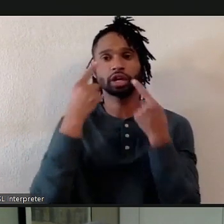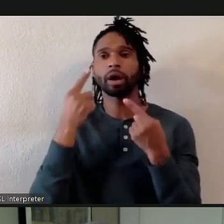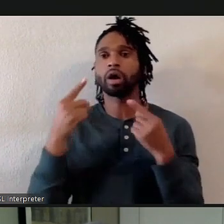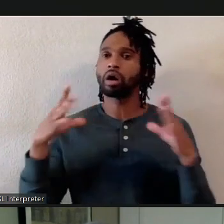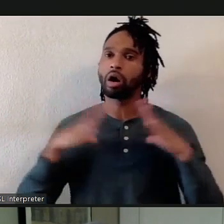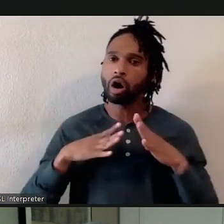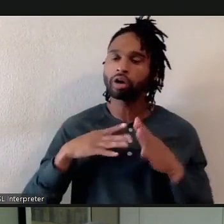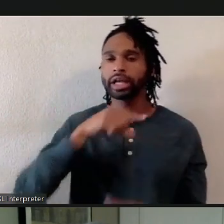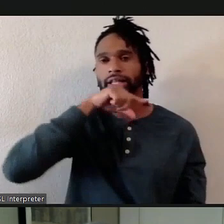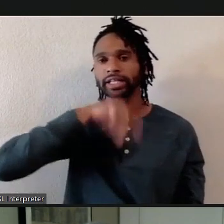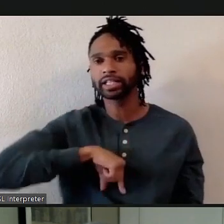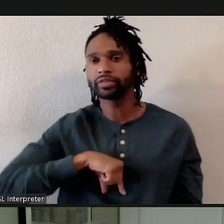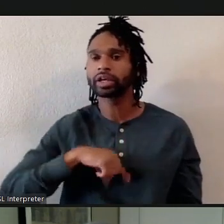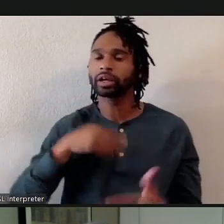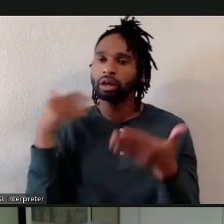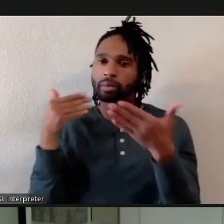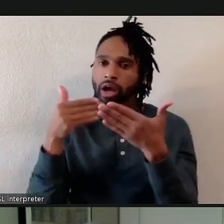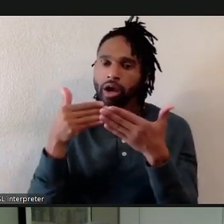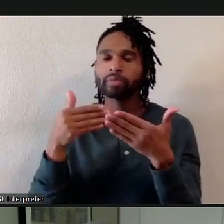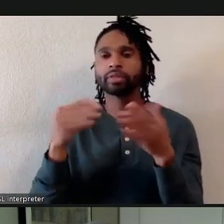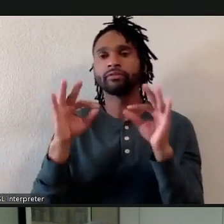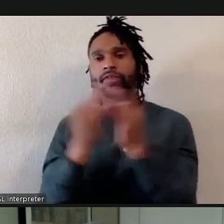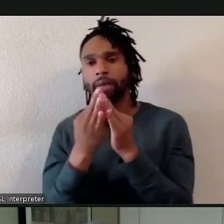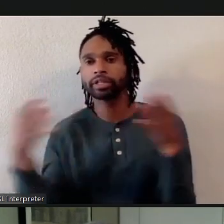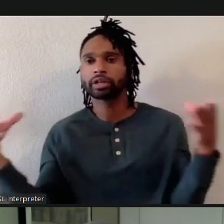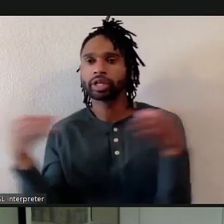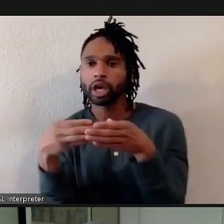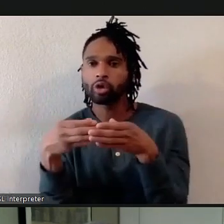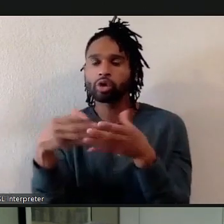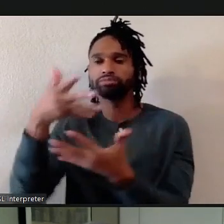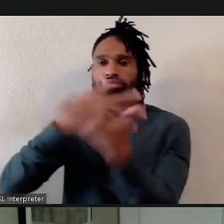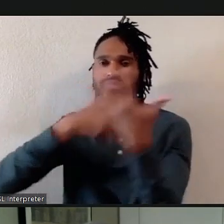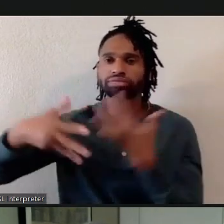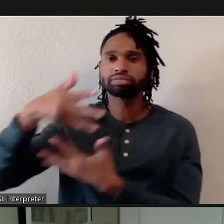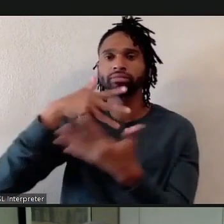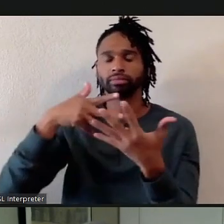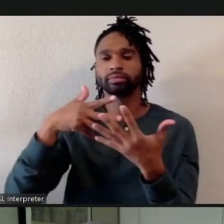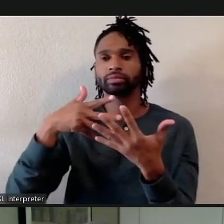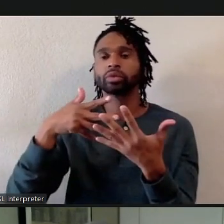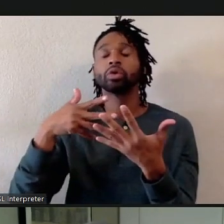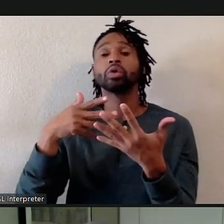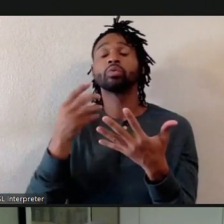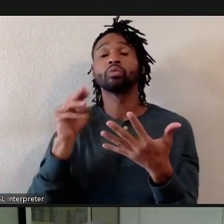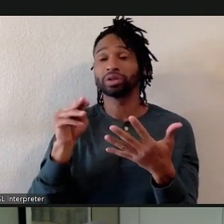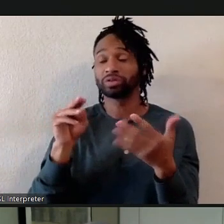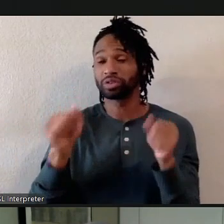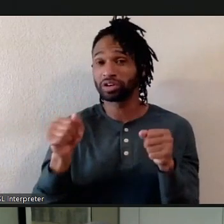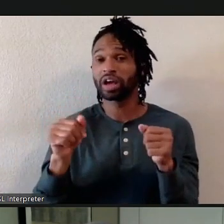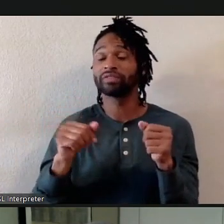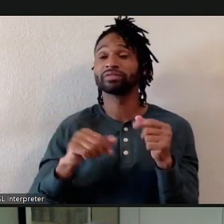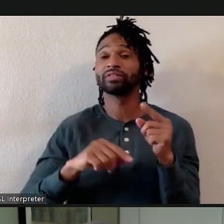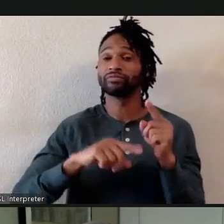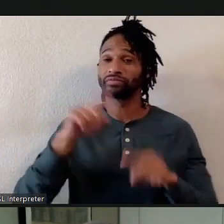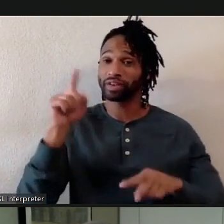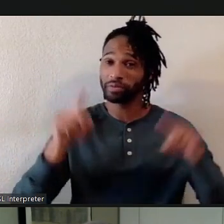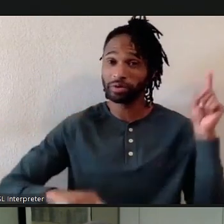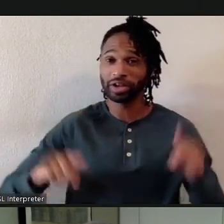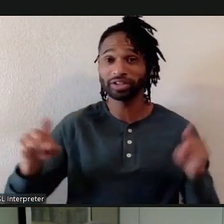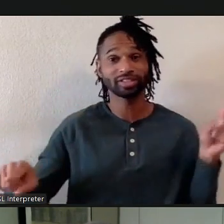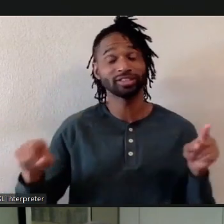Thanksgiving coming up, families coming together when there could be variation across our